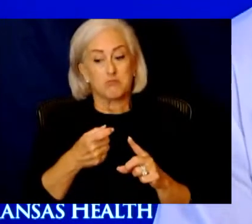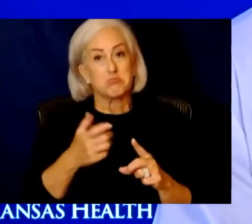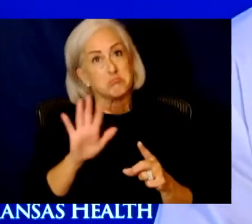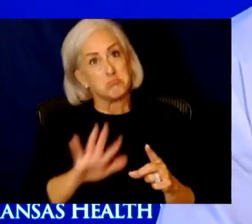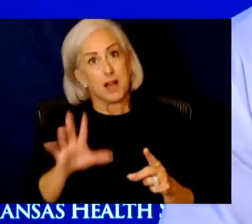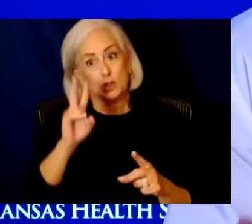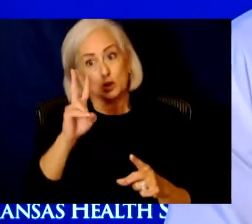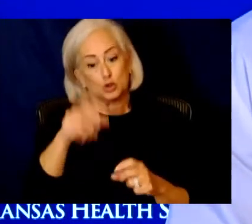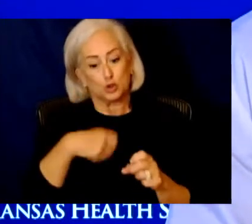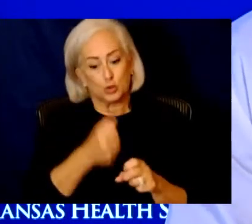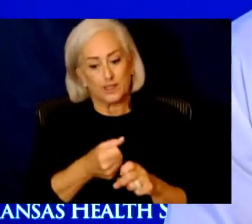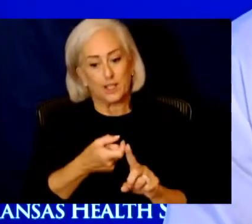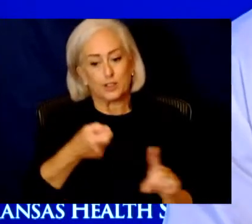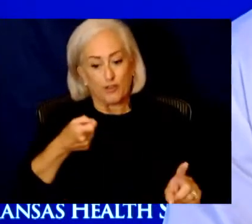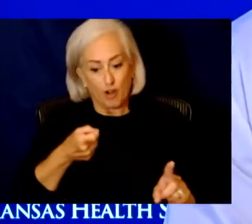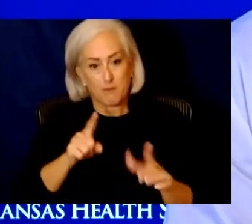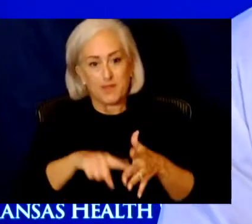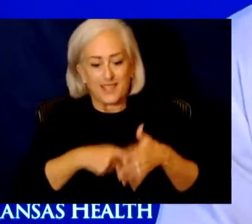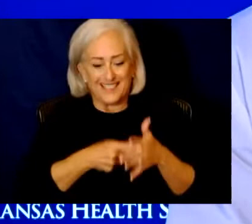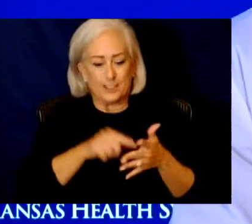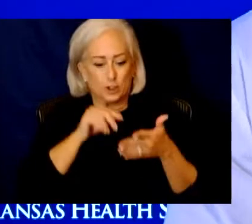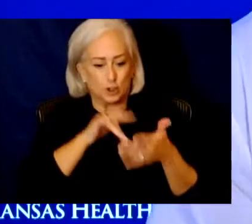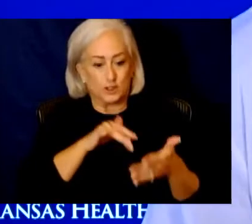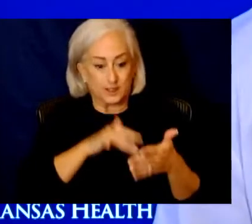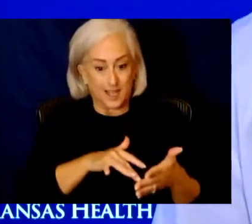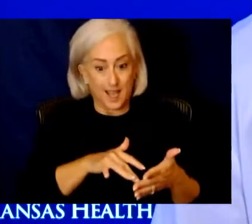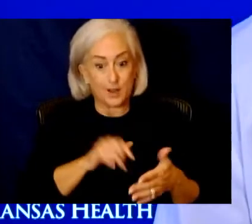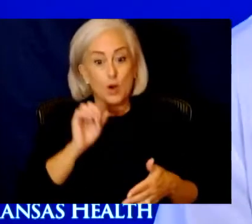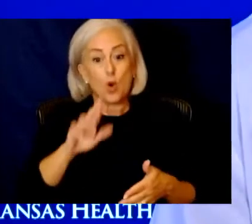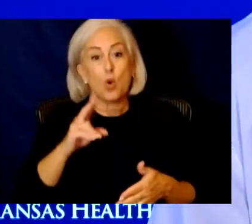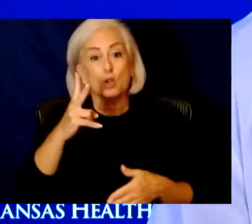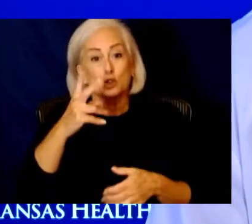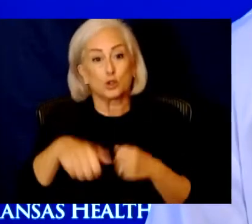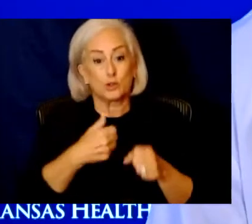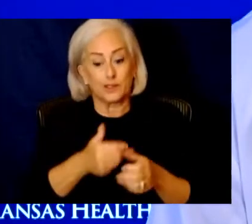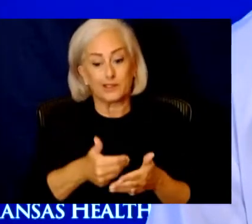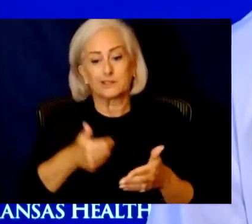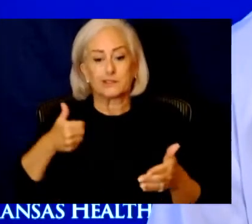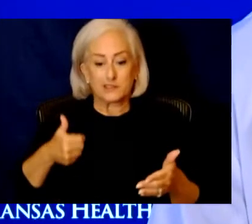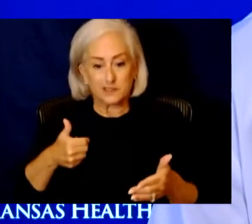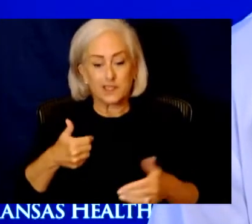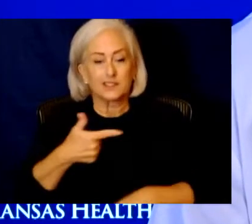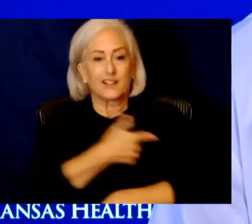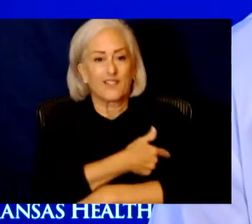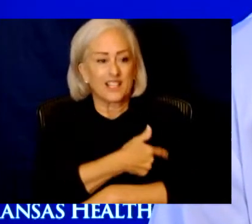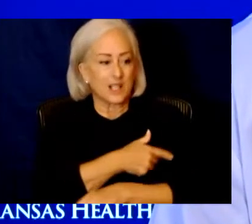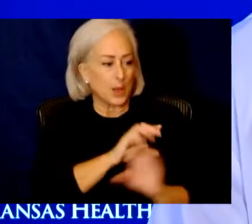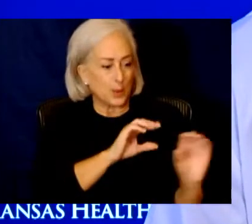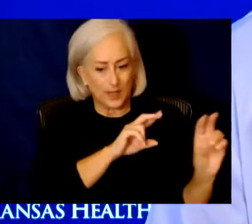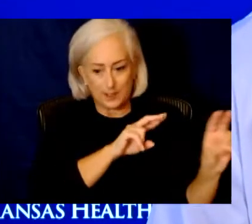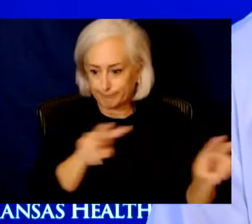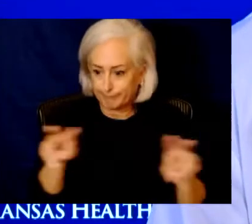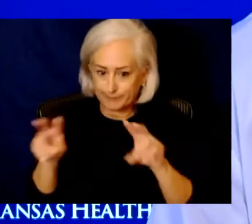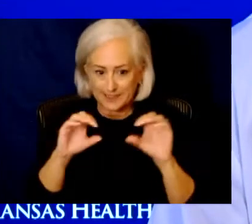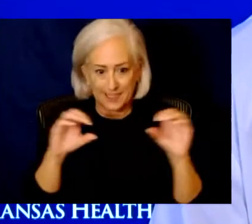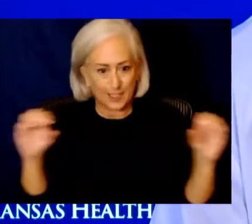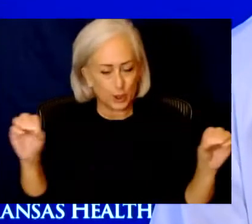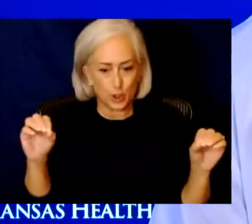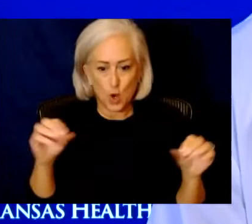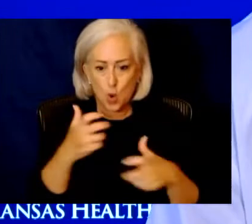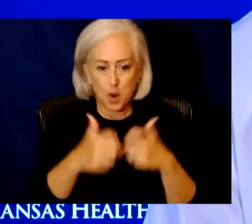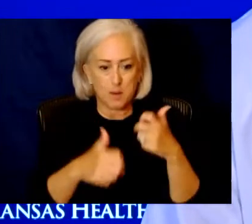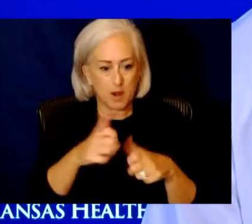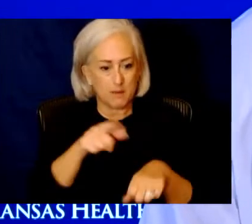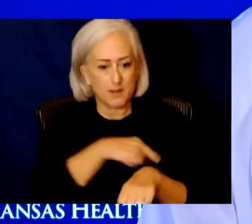2 years out from when the mass vaccination started. There haven't been any data signals to suggest any long-term consequences or